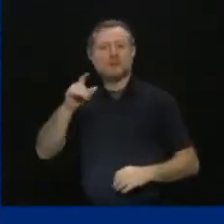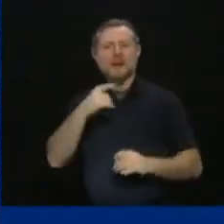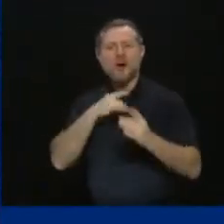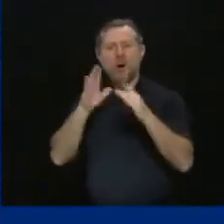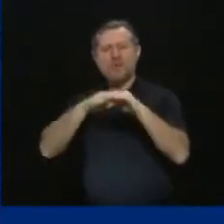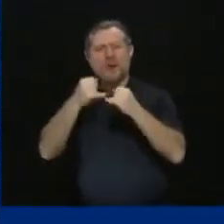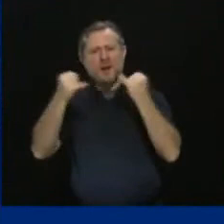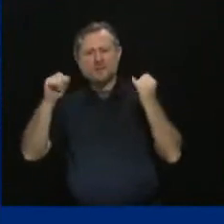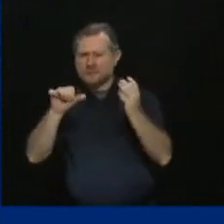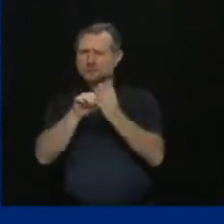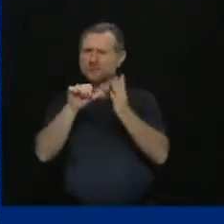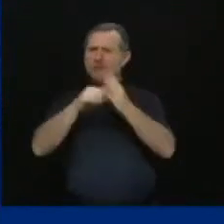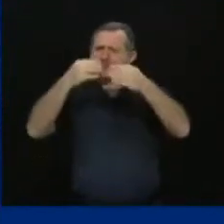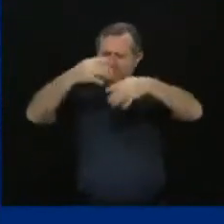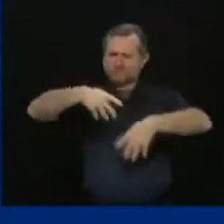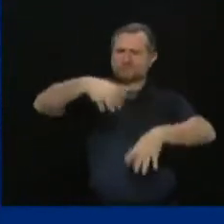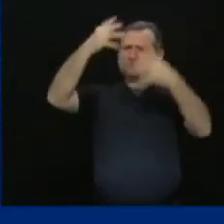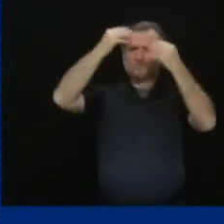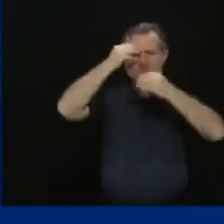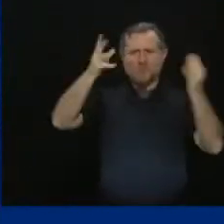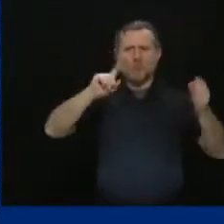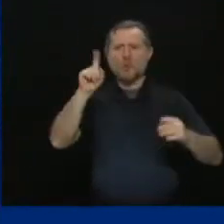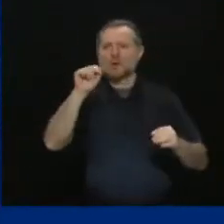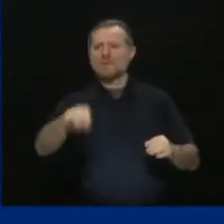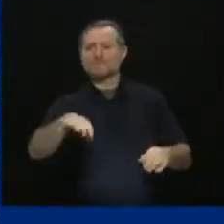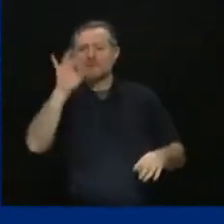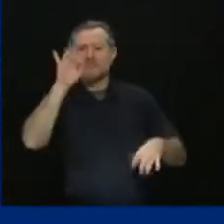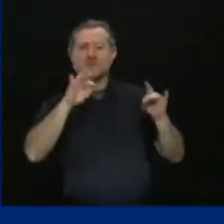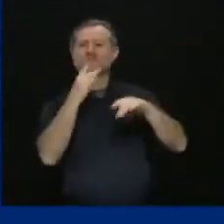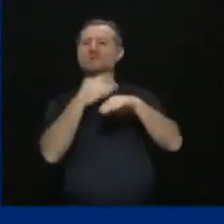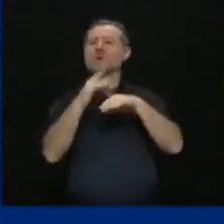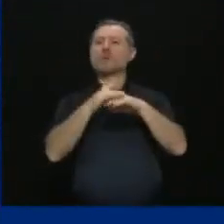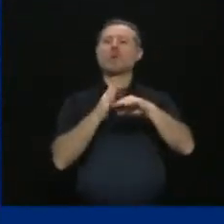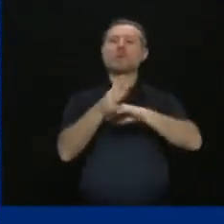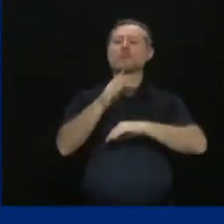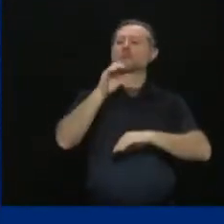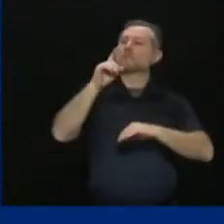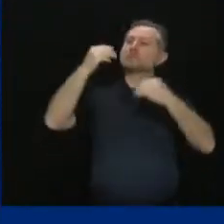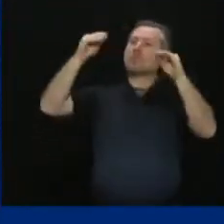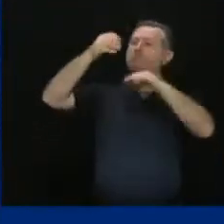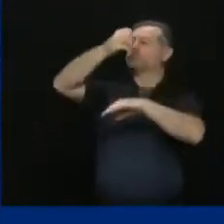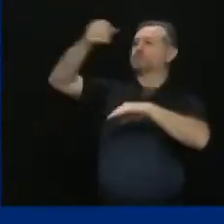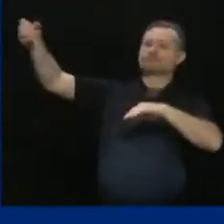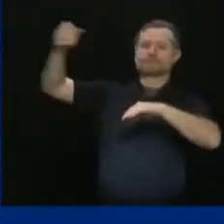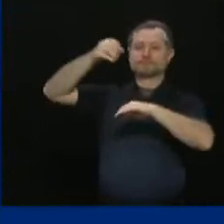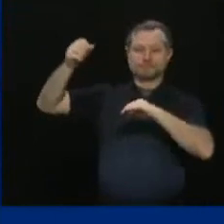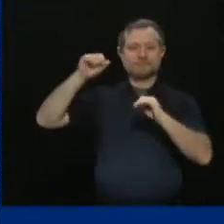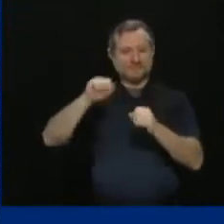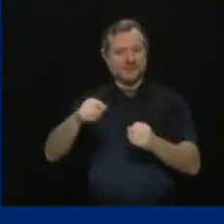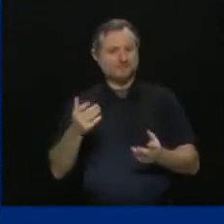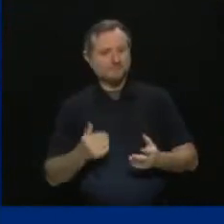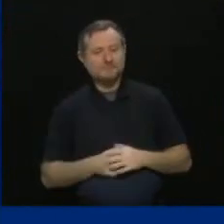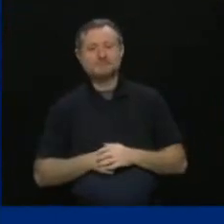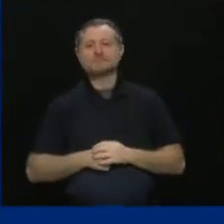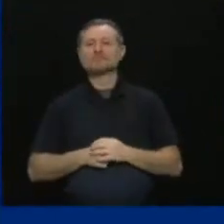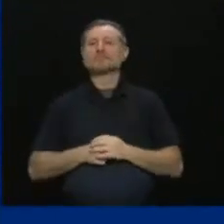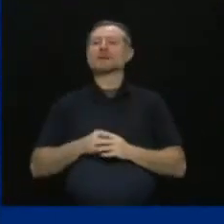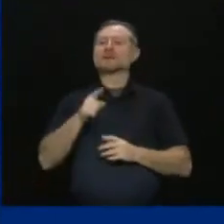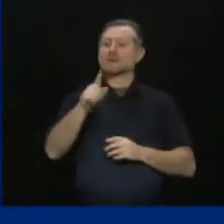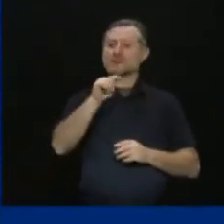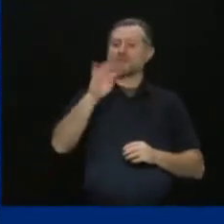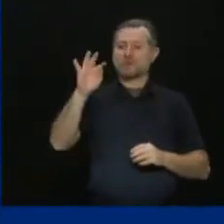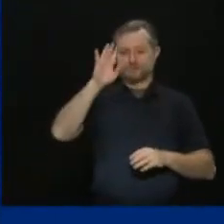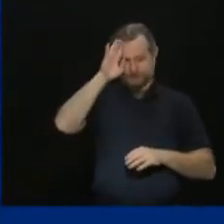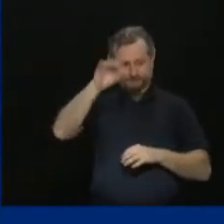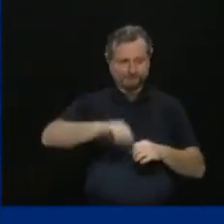you where to get it, make it available over the counter, which was one of the recommendations that our task force came up with a few years ago, and let's get it done.